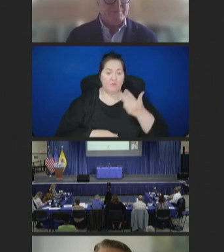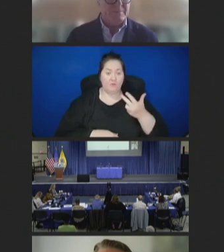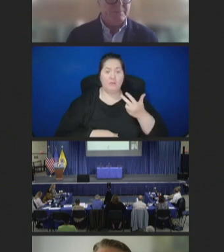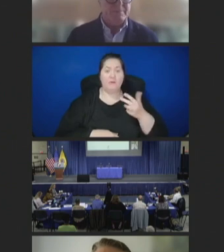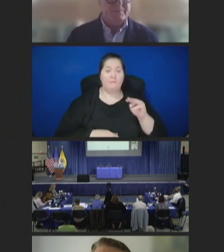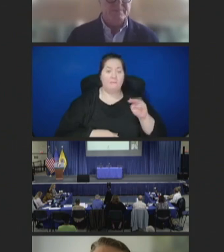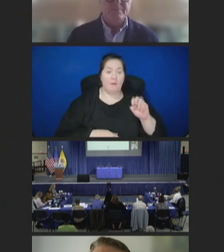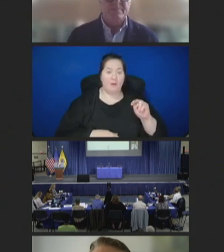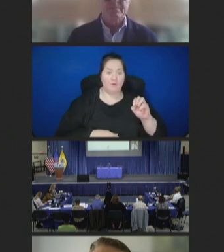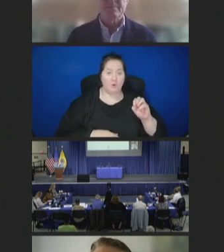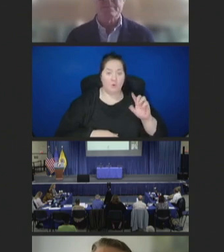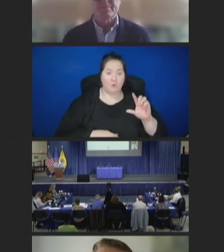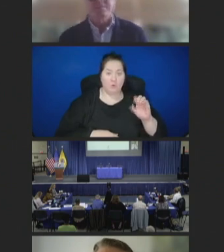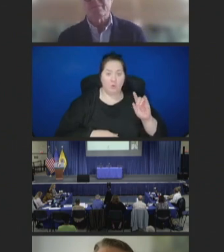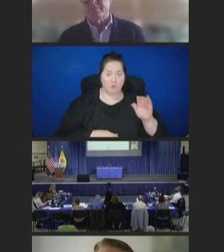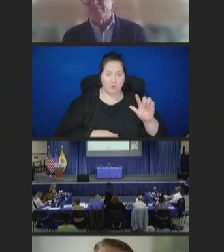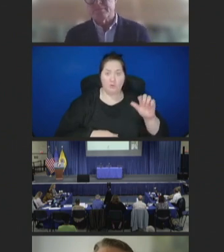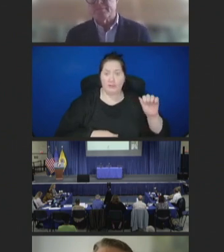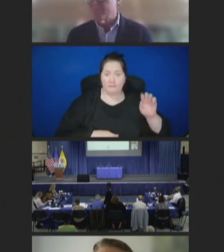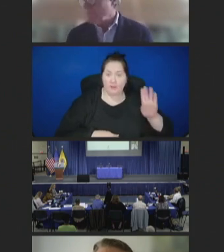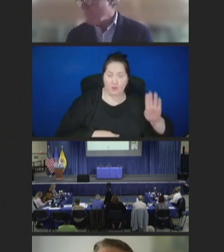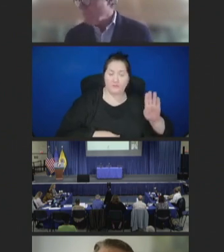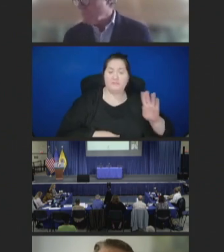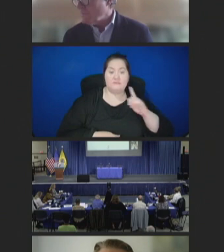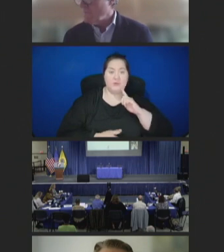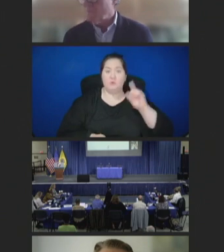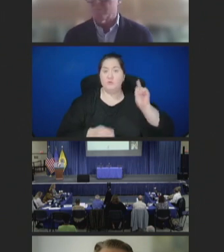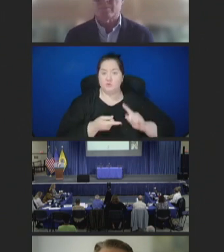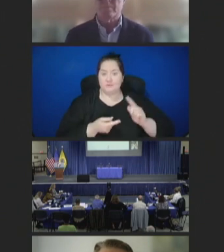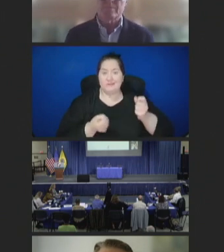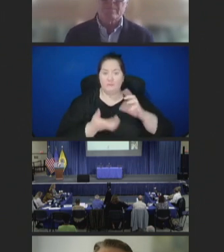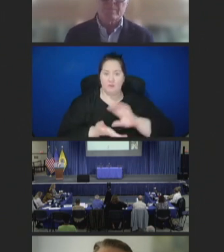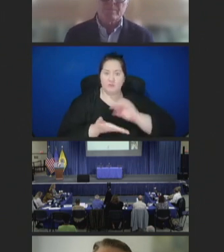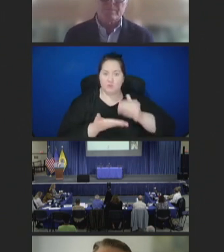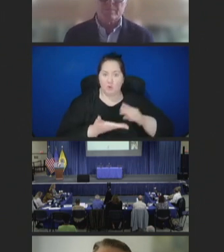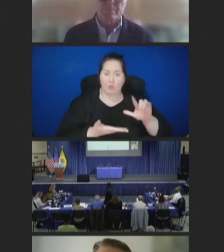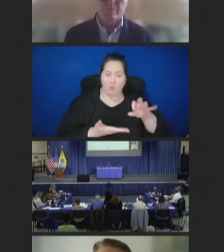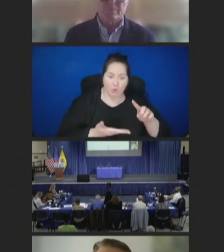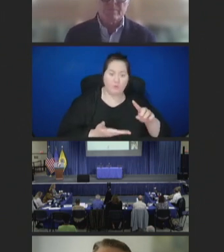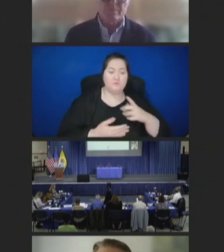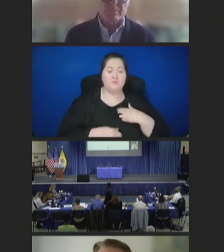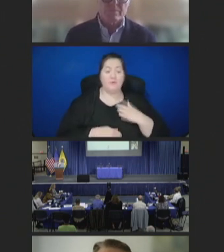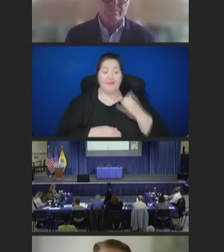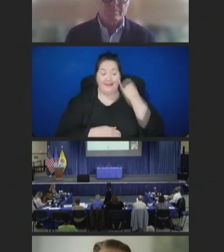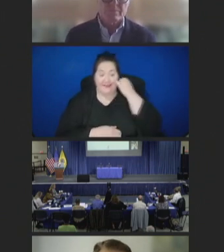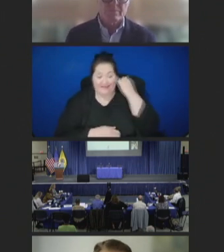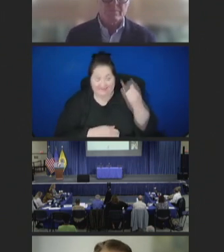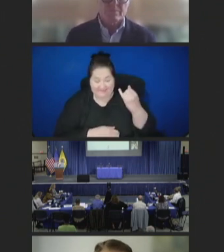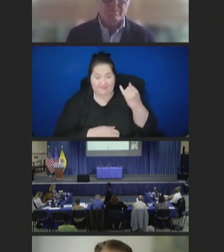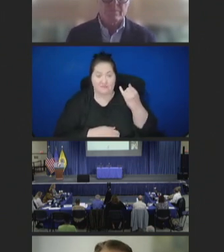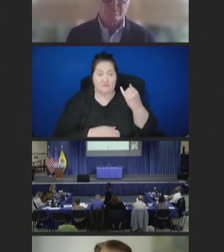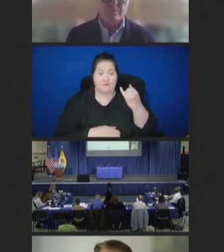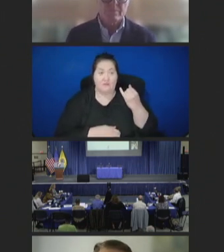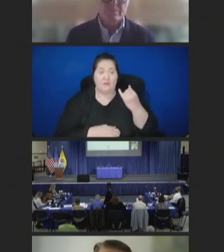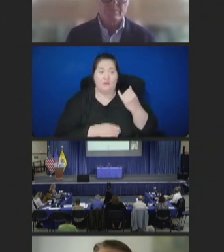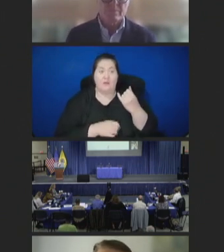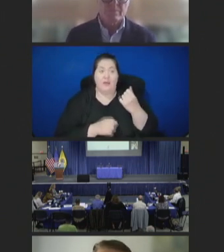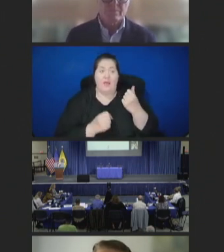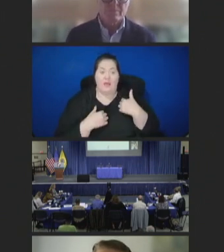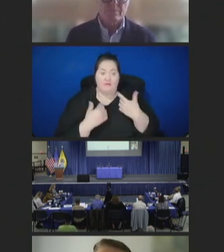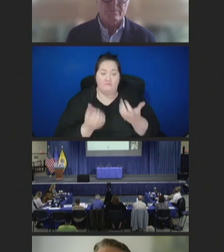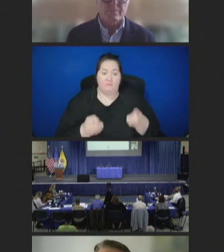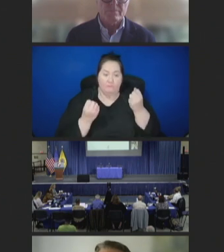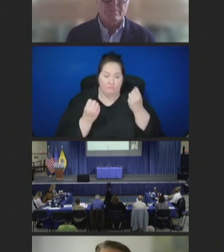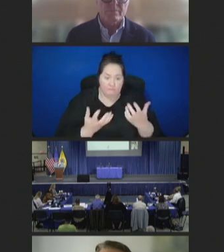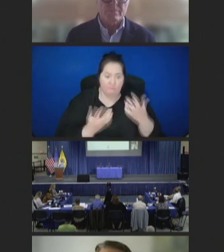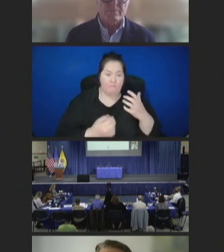monoclonals, that reduce the amount of load. And these are people that are infected. So the notion will be that by inducing polyclonal, and that